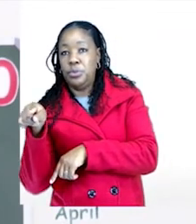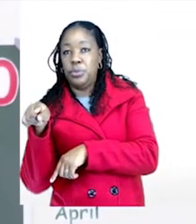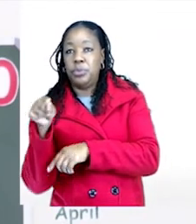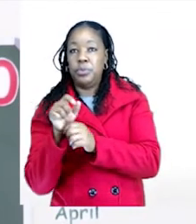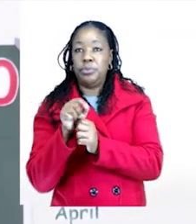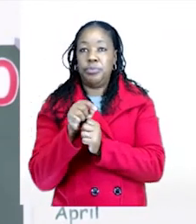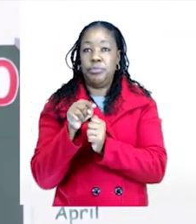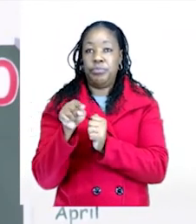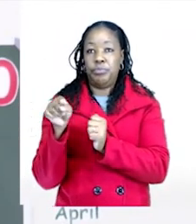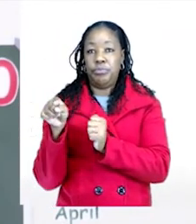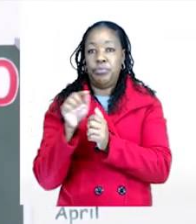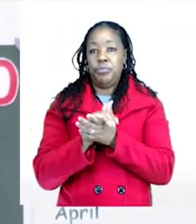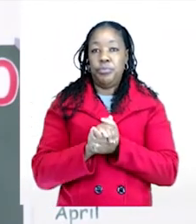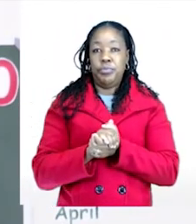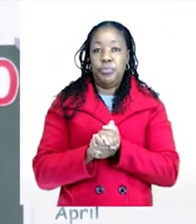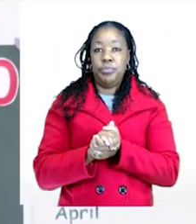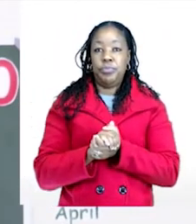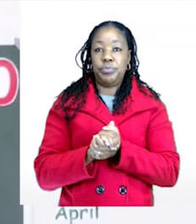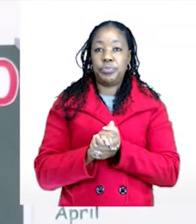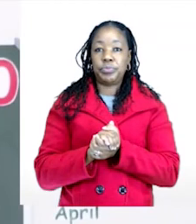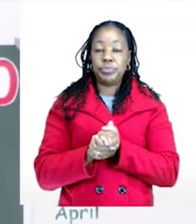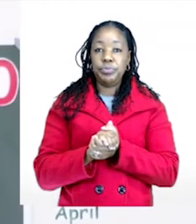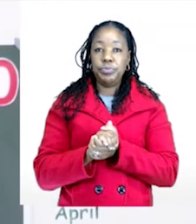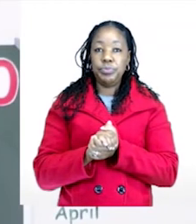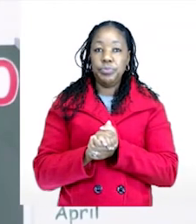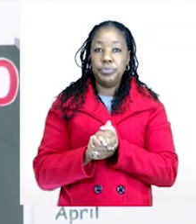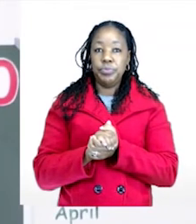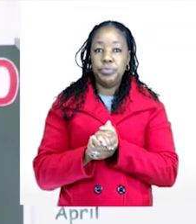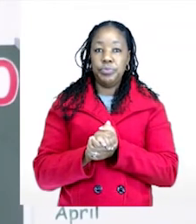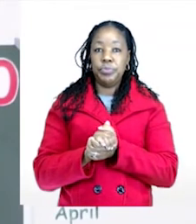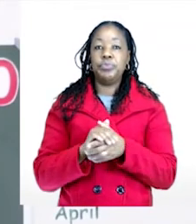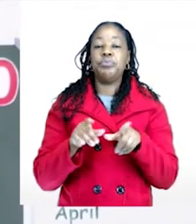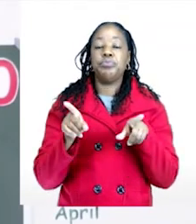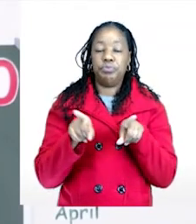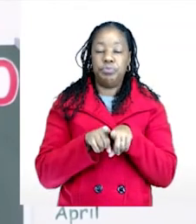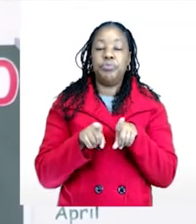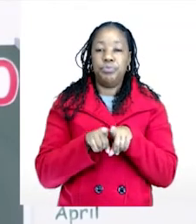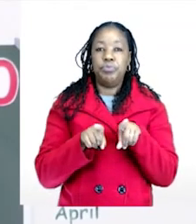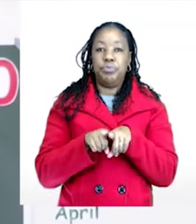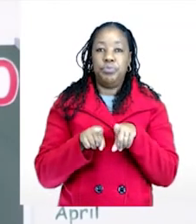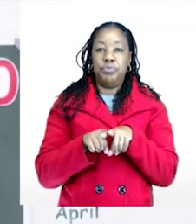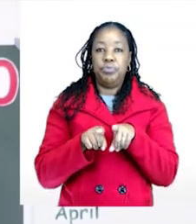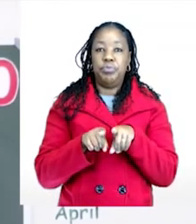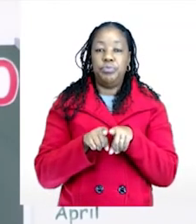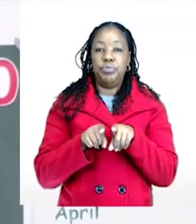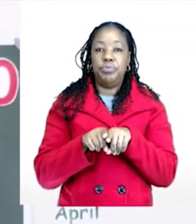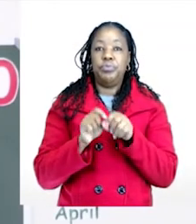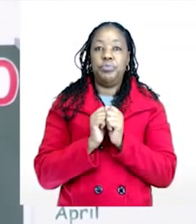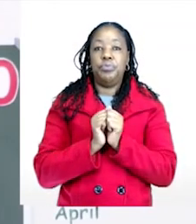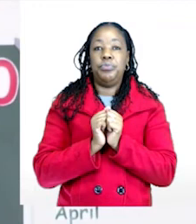go across to the other dot. That is exactly how you are supposed to do